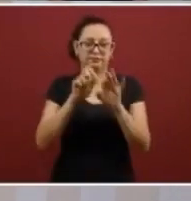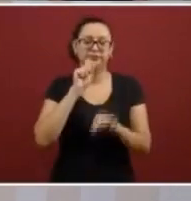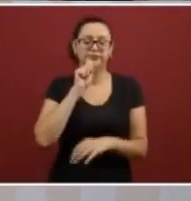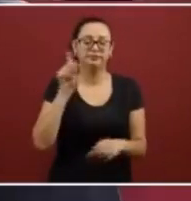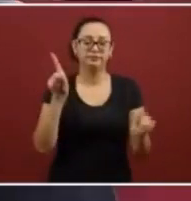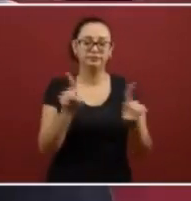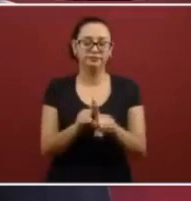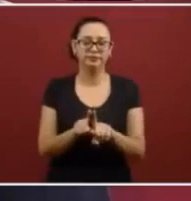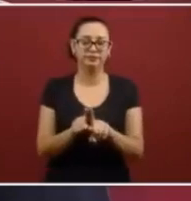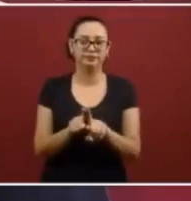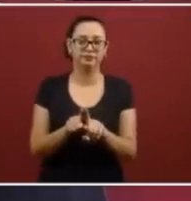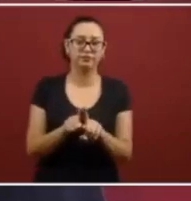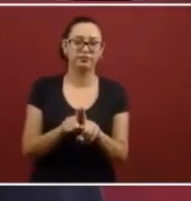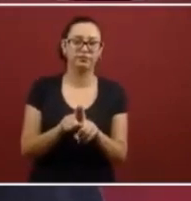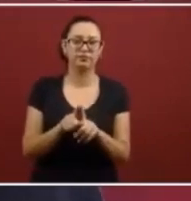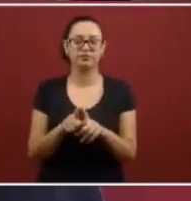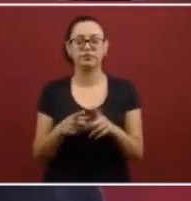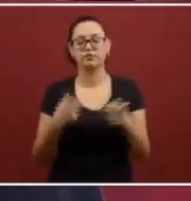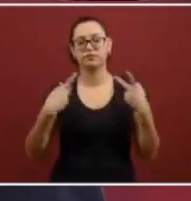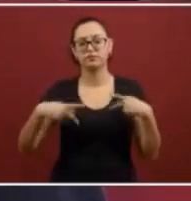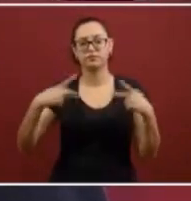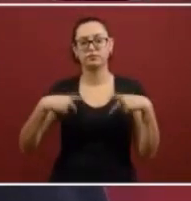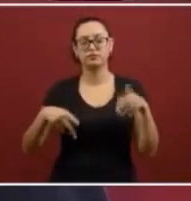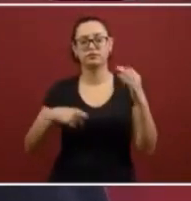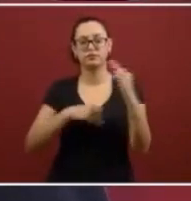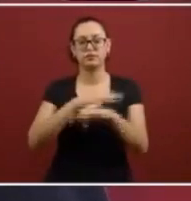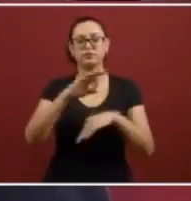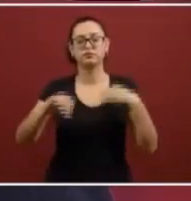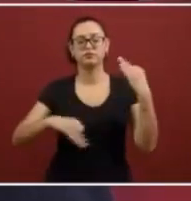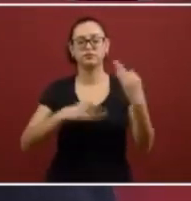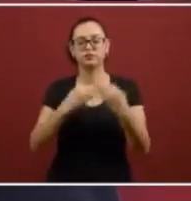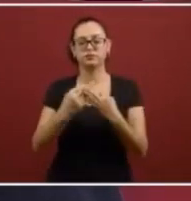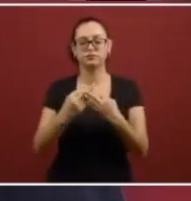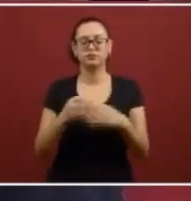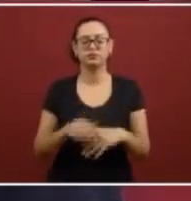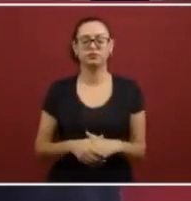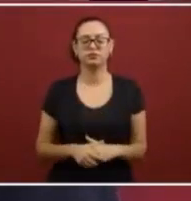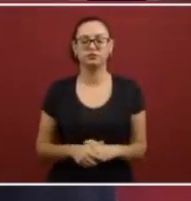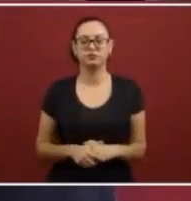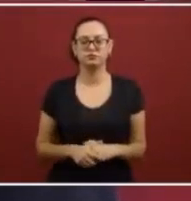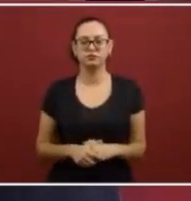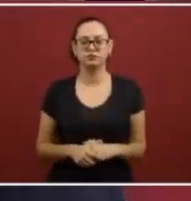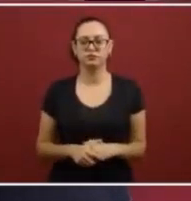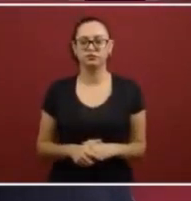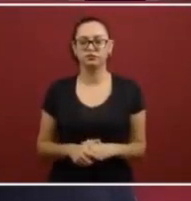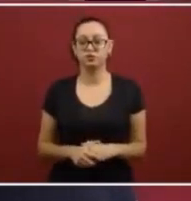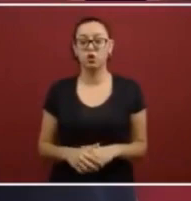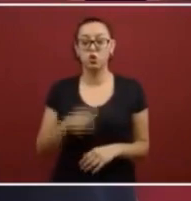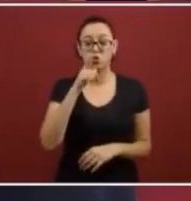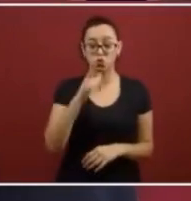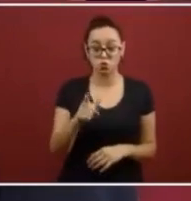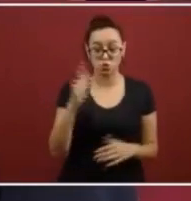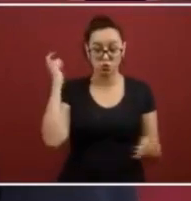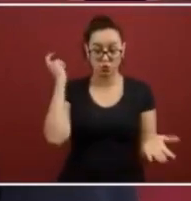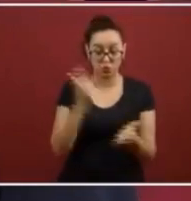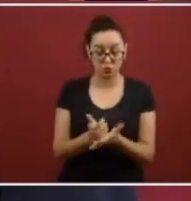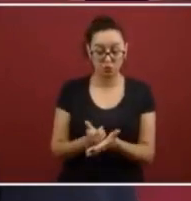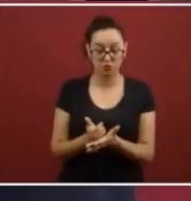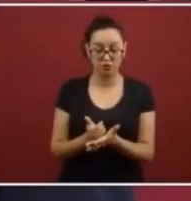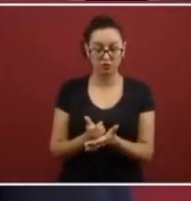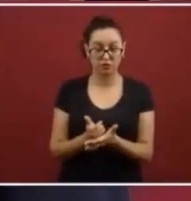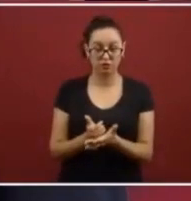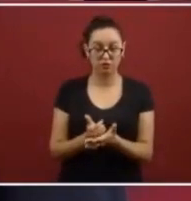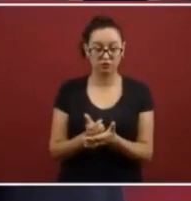another important thing todos los consumidores. for all consumers, Al pagar la luz, that when you pay your